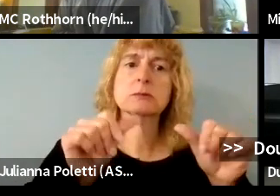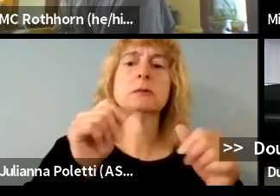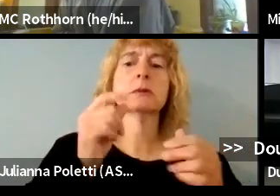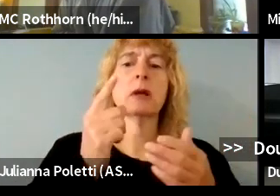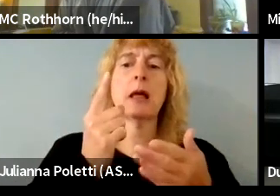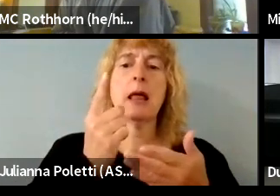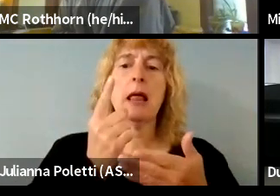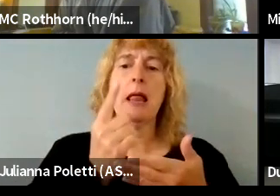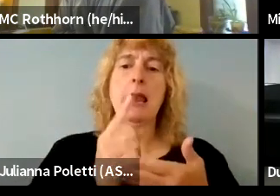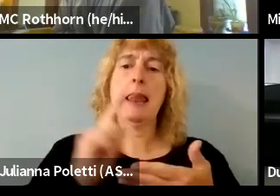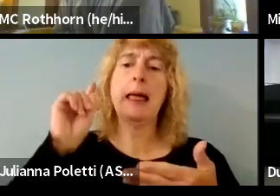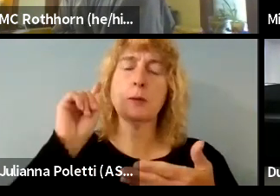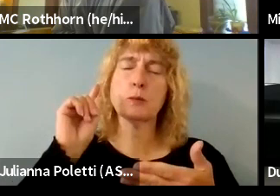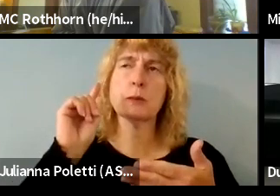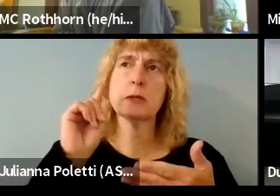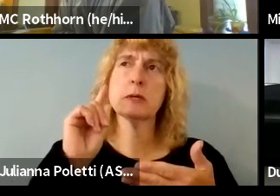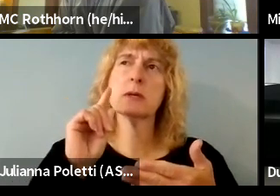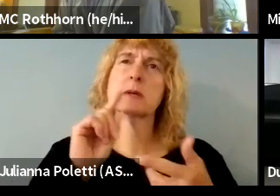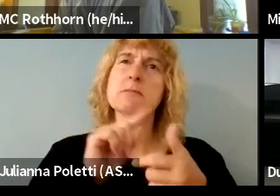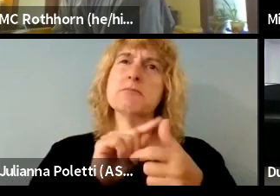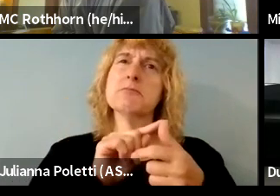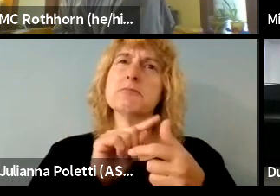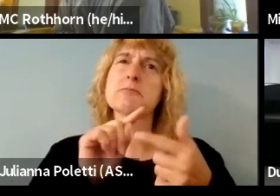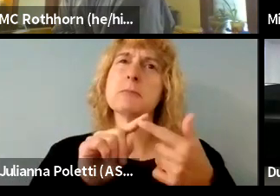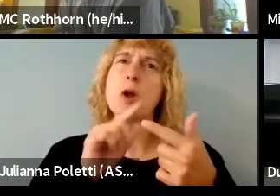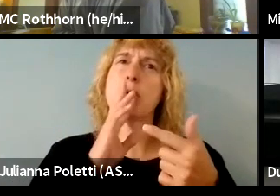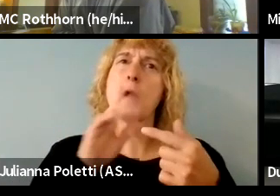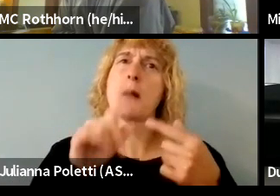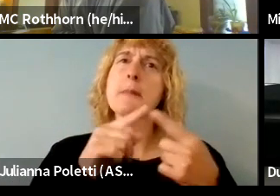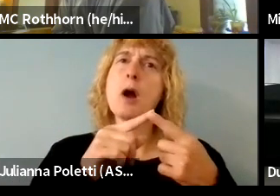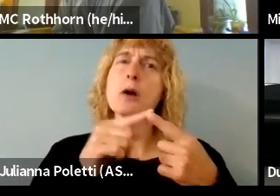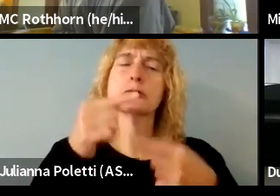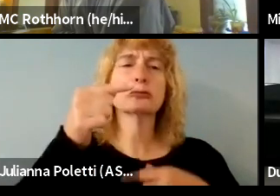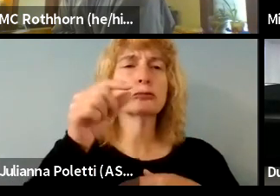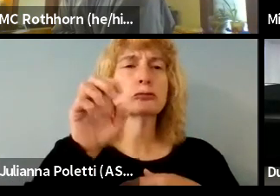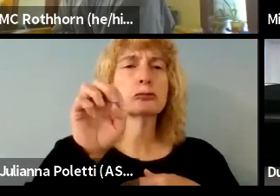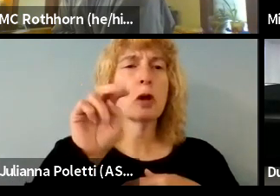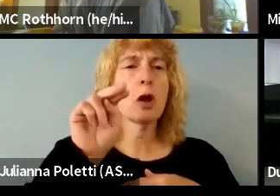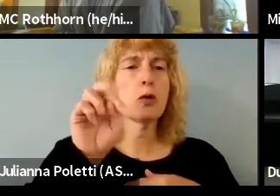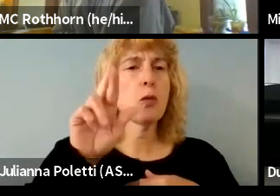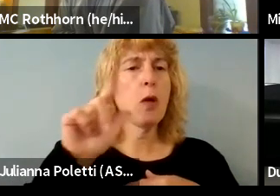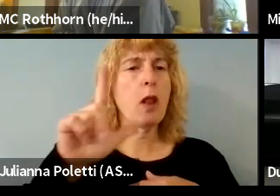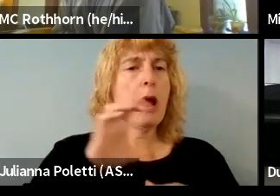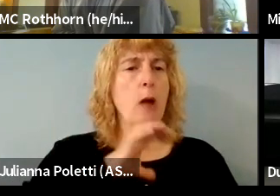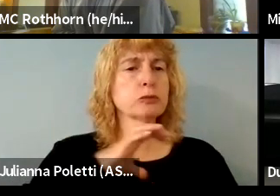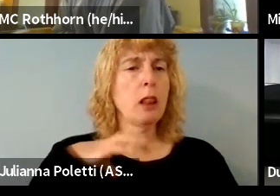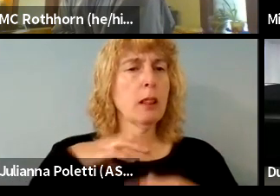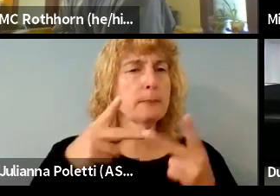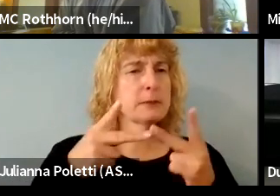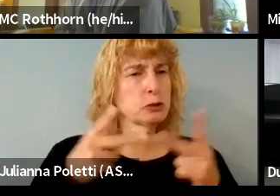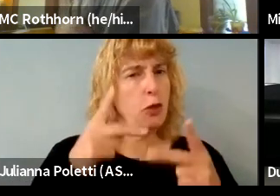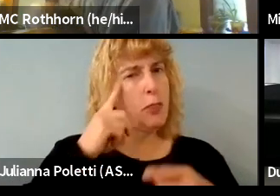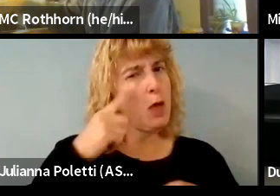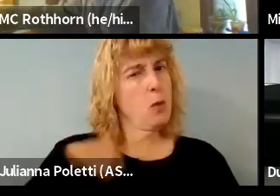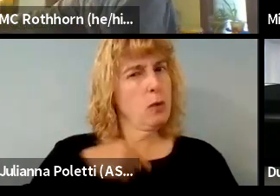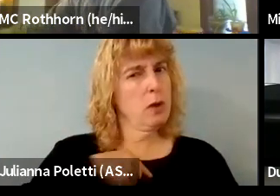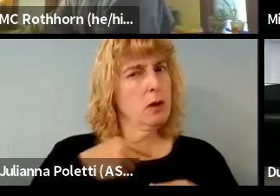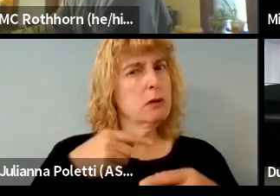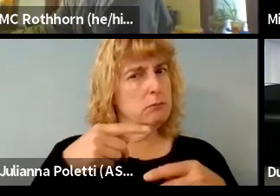discussed the general counsel position, and I think we gave approval for that to be posted as well. Was that